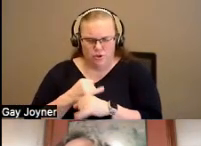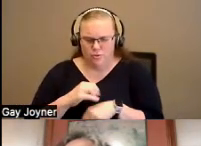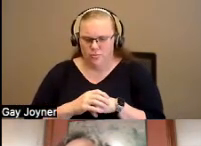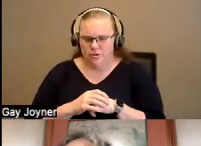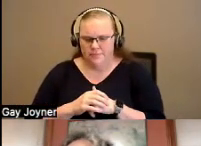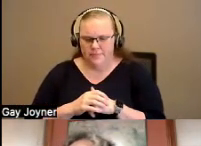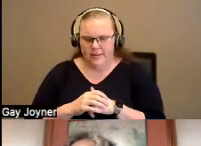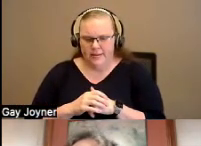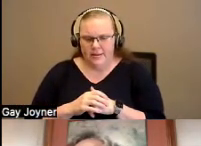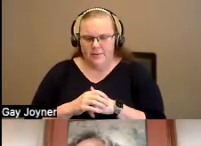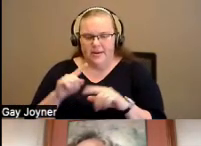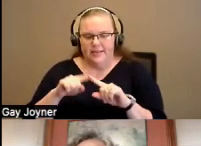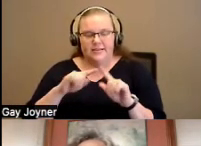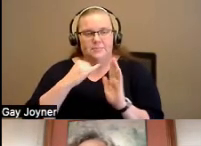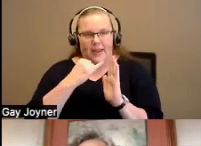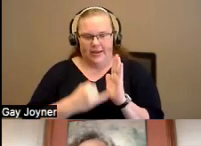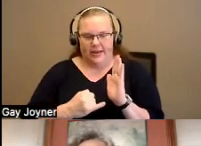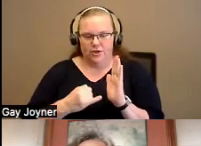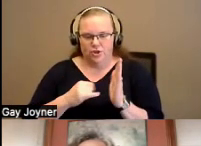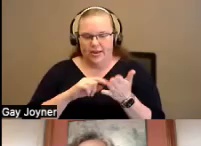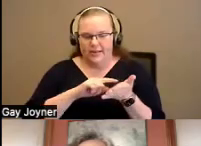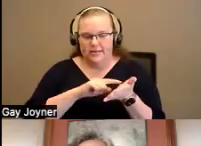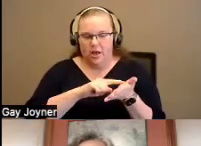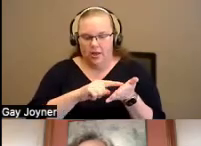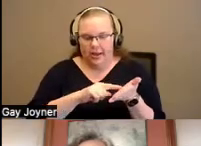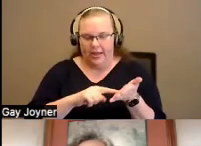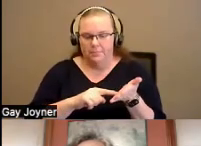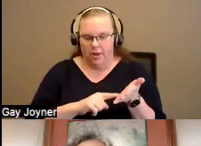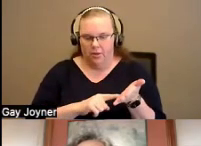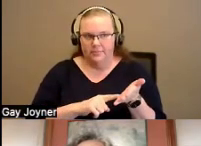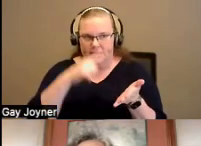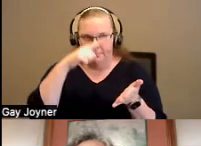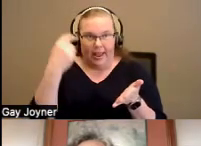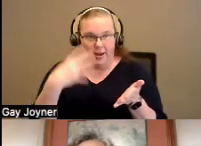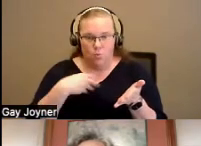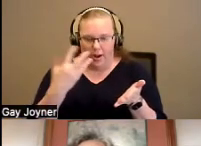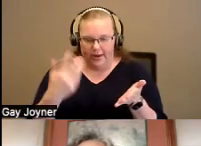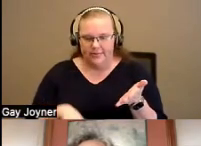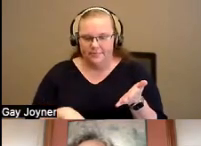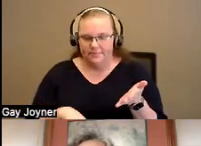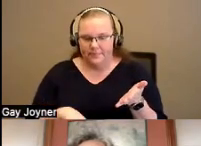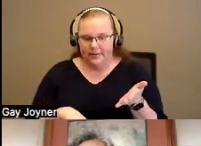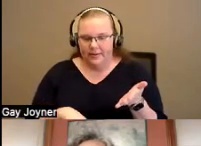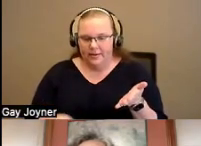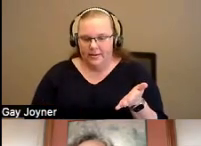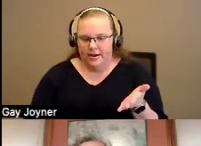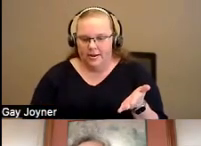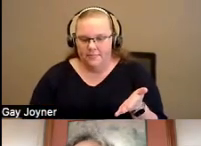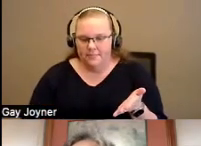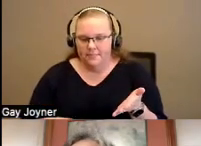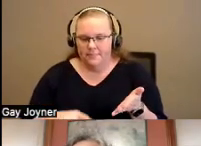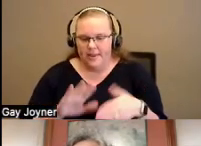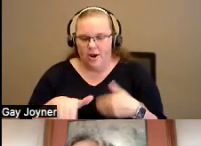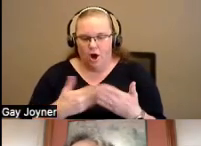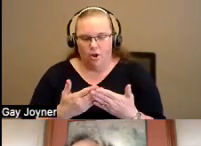residential schools. But in this painting, she has hand palms in black and white,